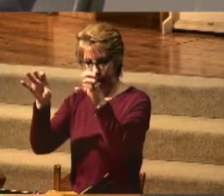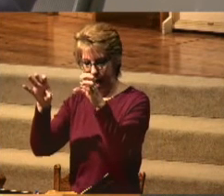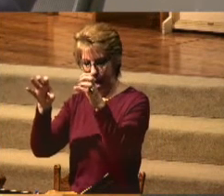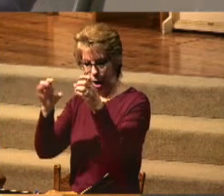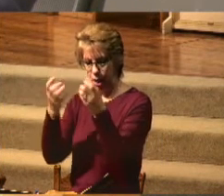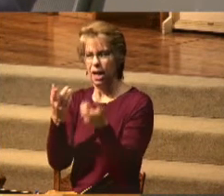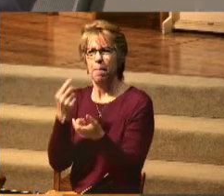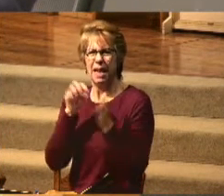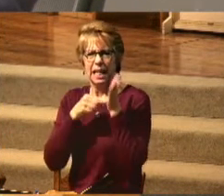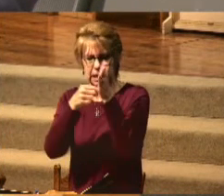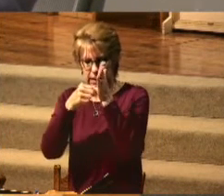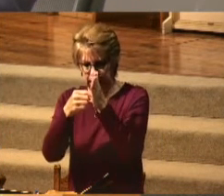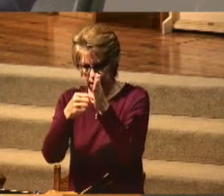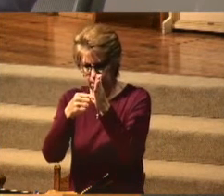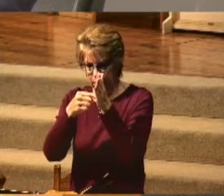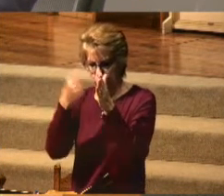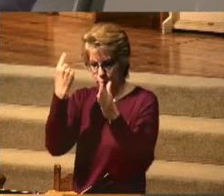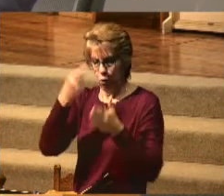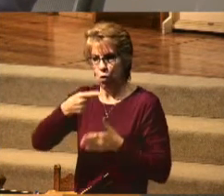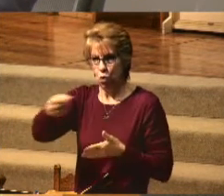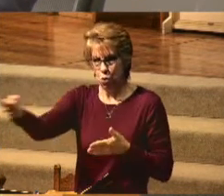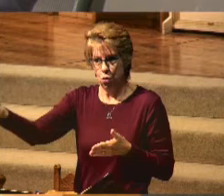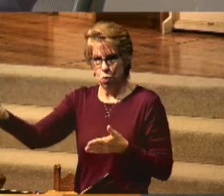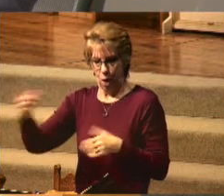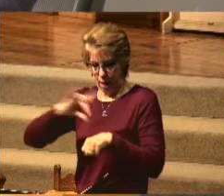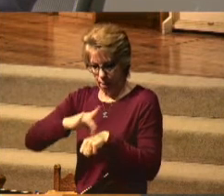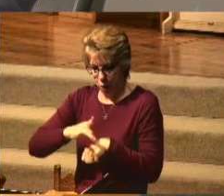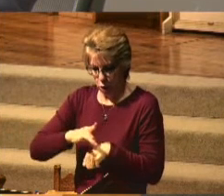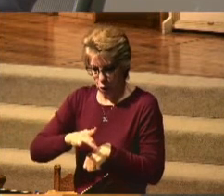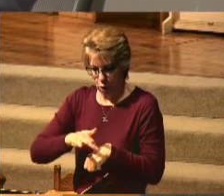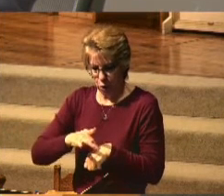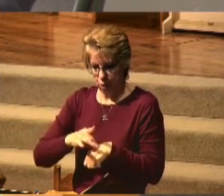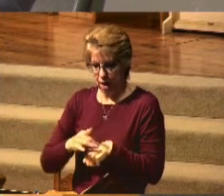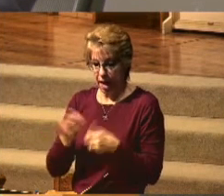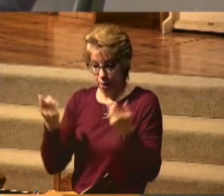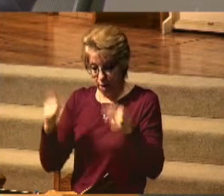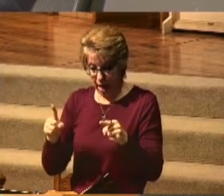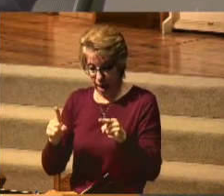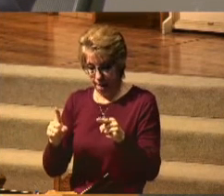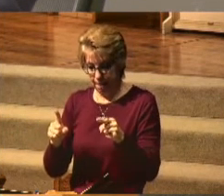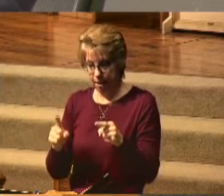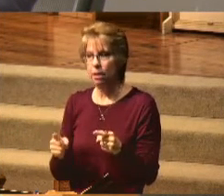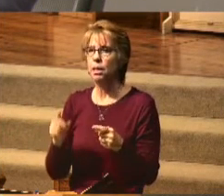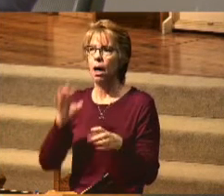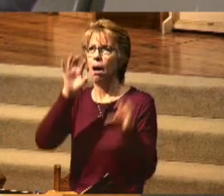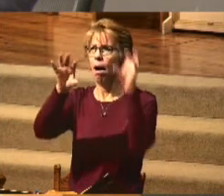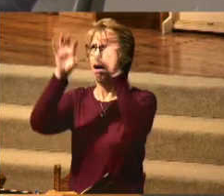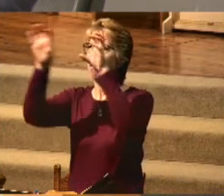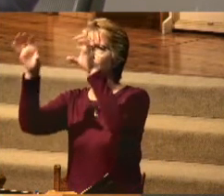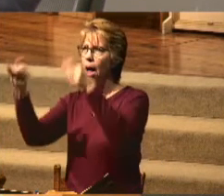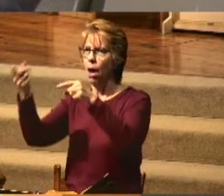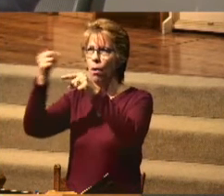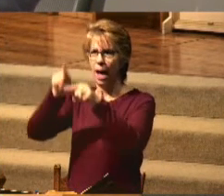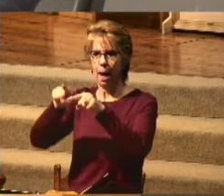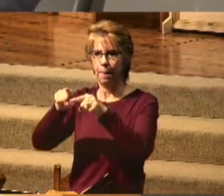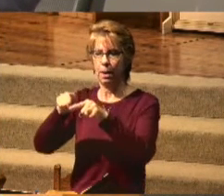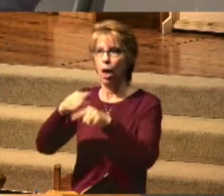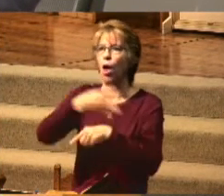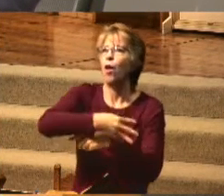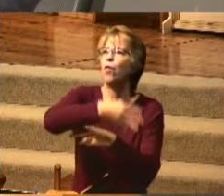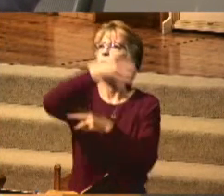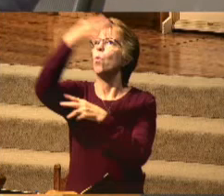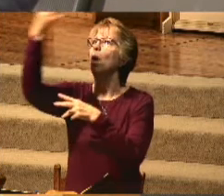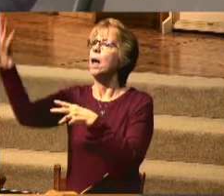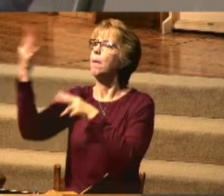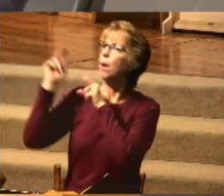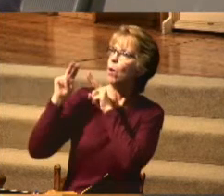covenant between me and the earth. And it shall come to pass when I bring a cloud over the earth, that the bow shall be seen in